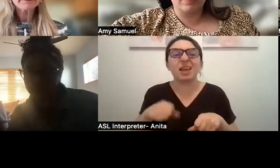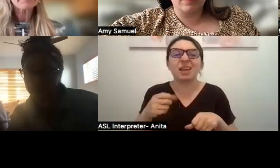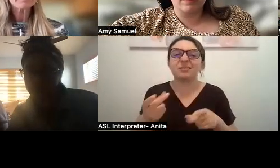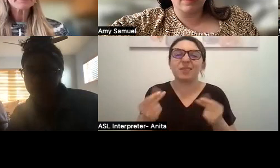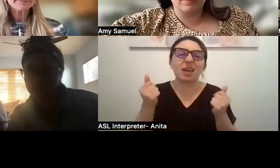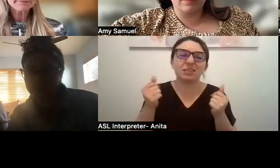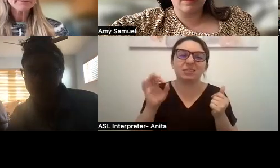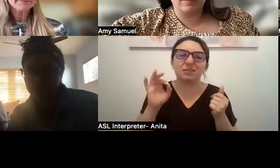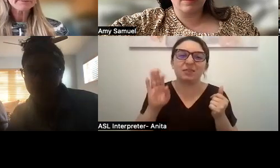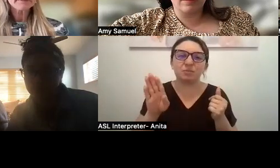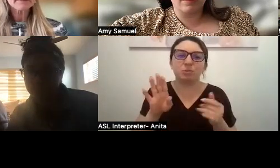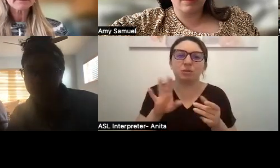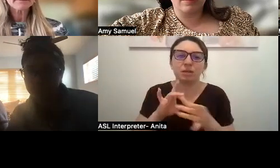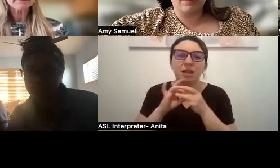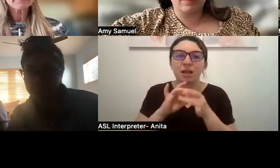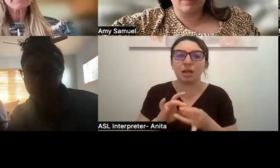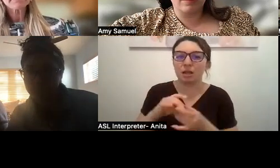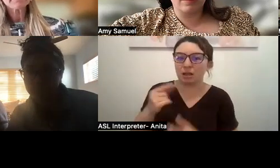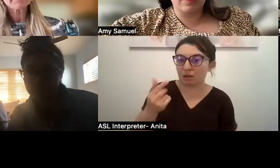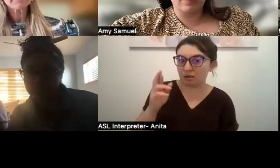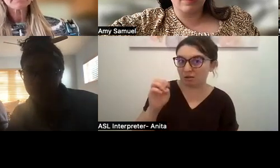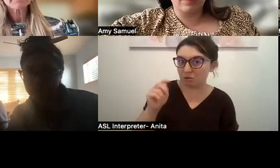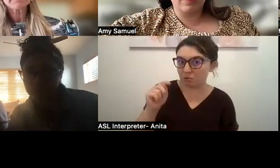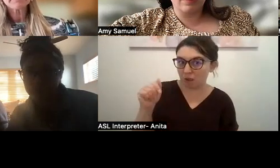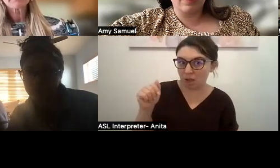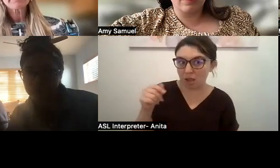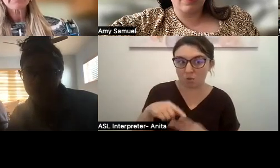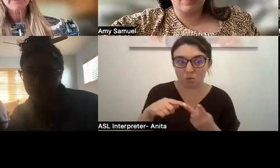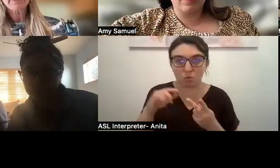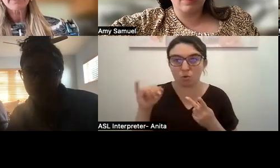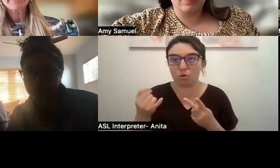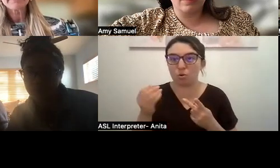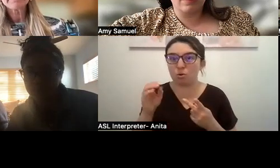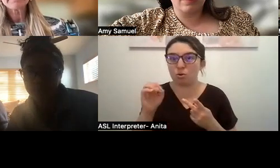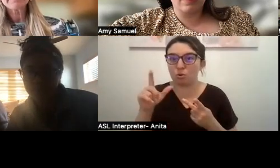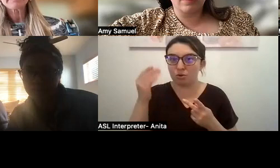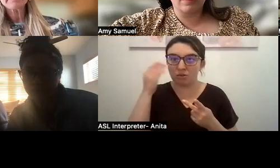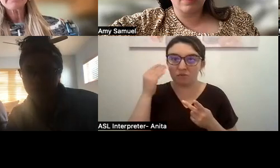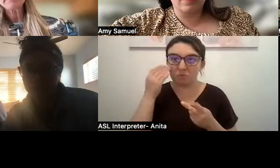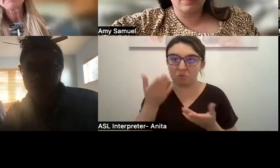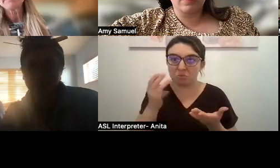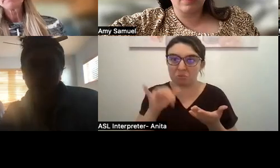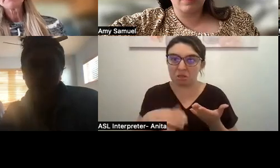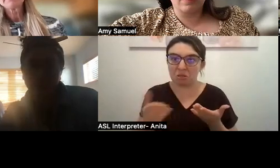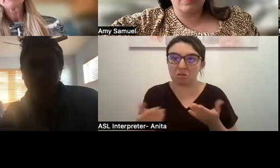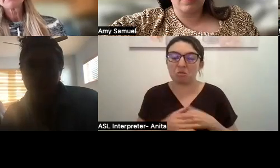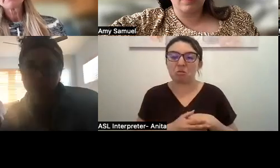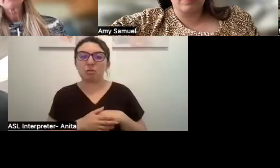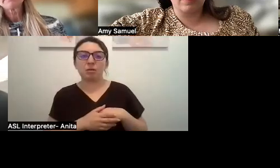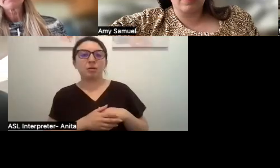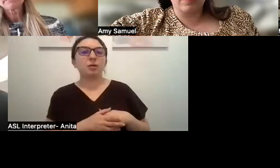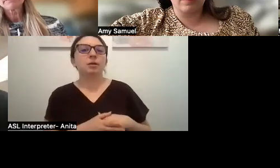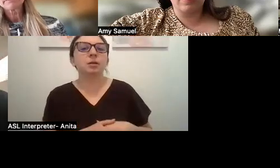way. Greta and Joelle, I'm not sure if that's something maybe you can answer though too, if there's more. Yeah, until we